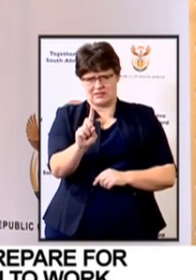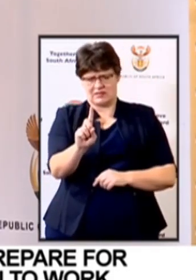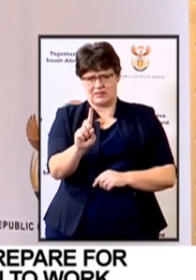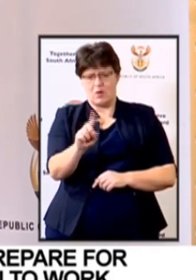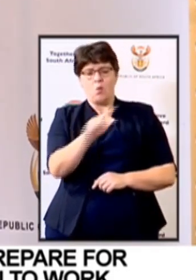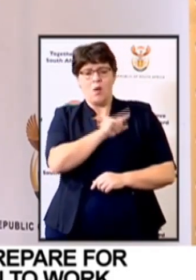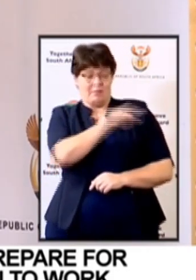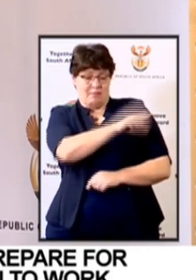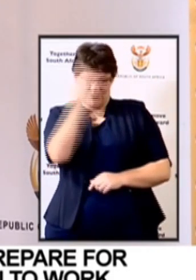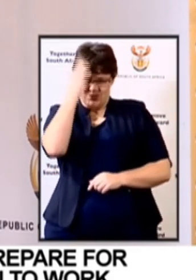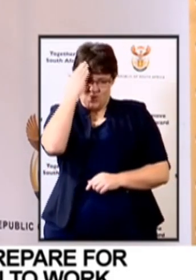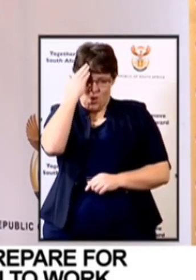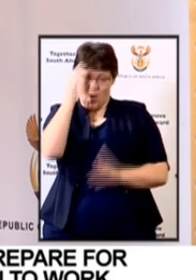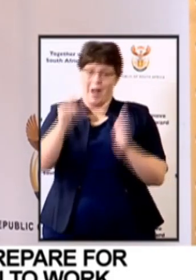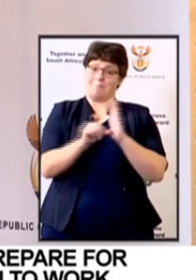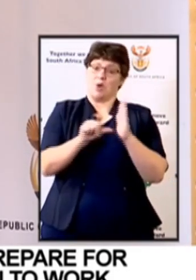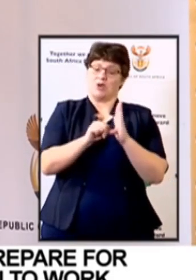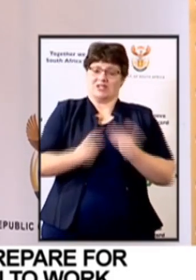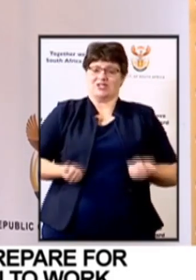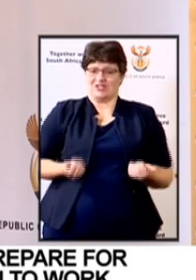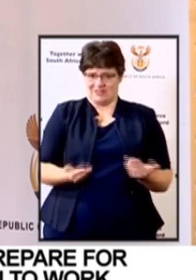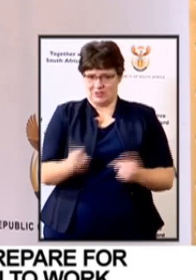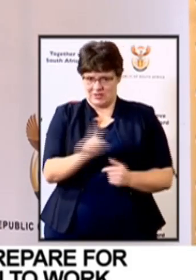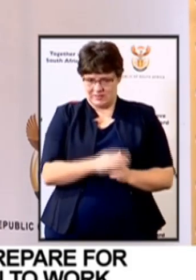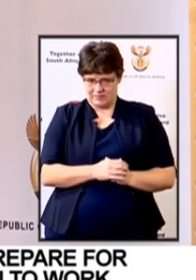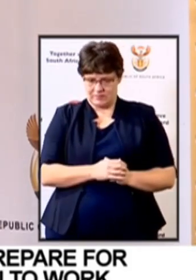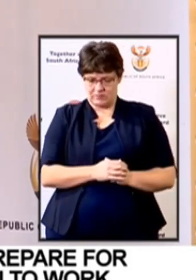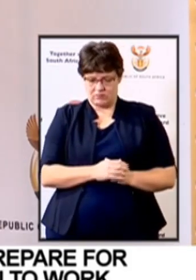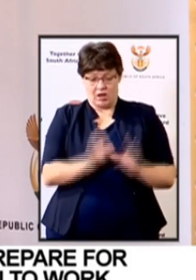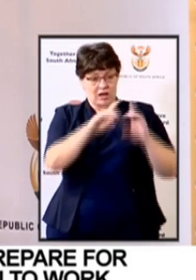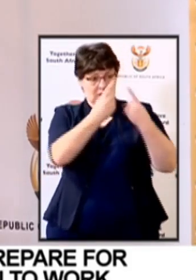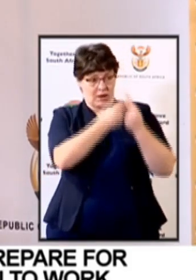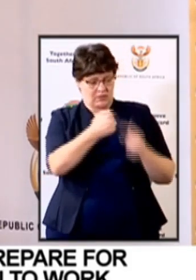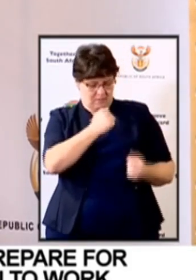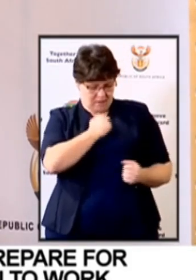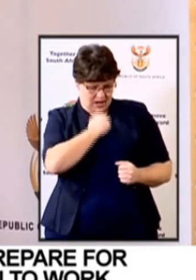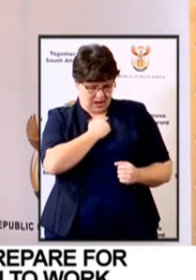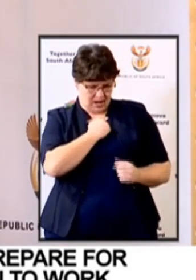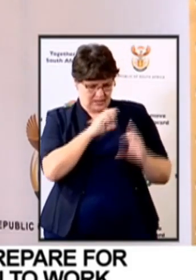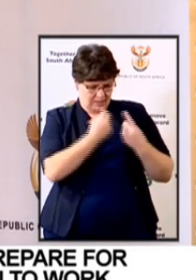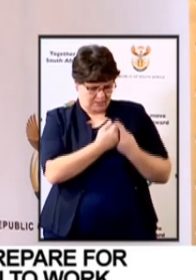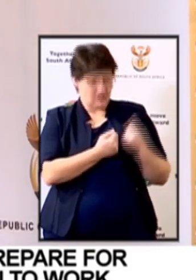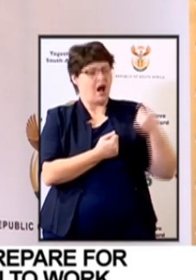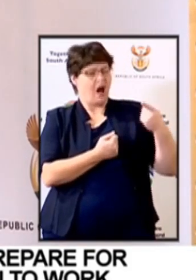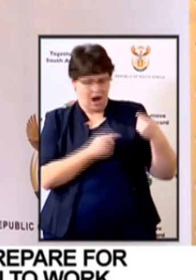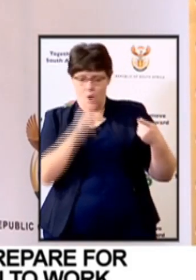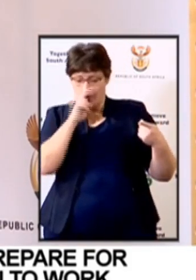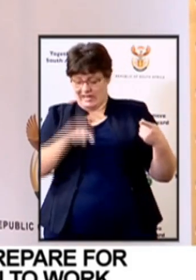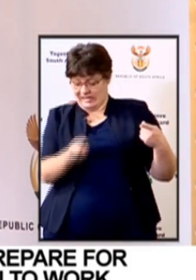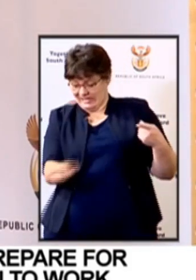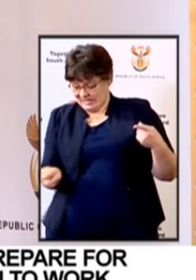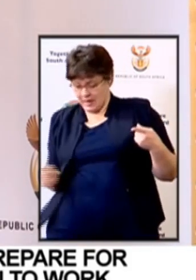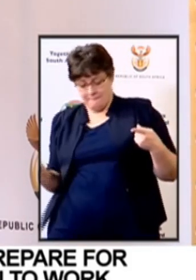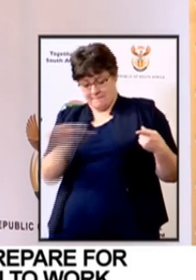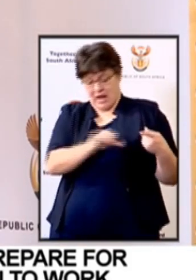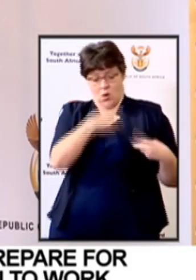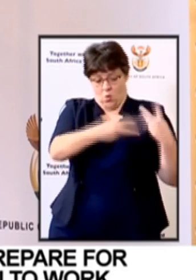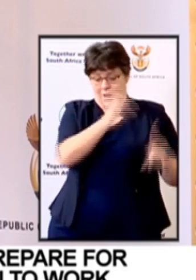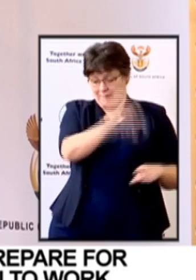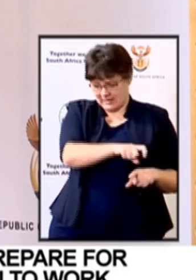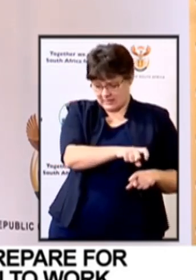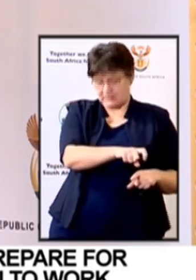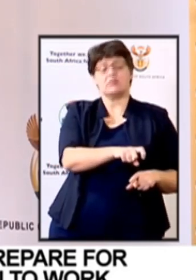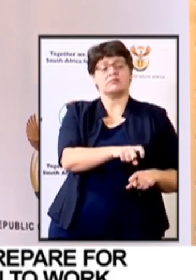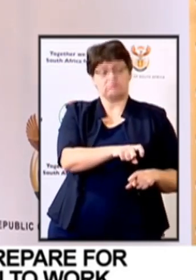service. Once departments knew what constituted essential service in